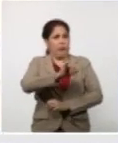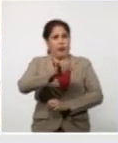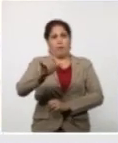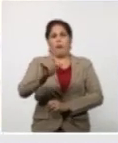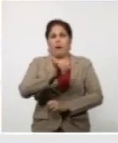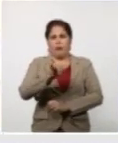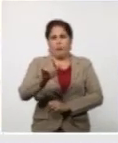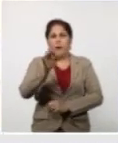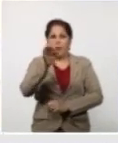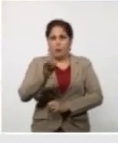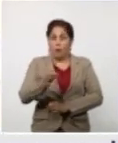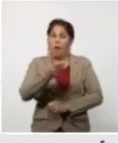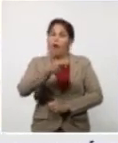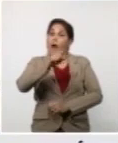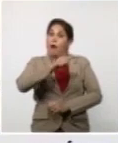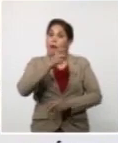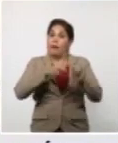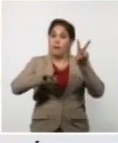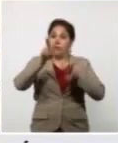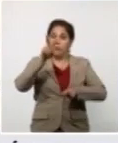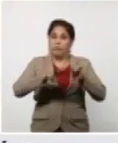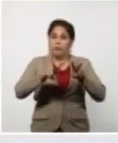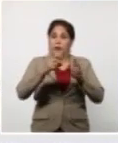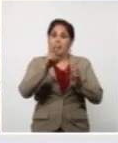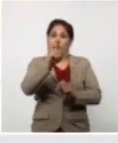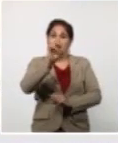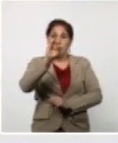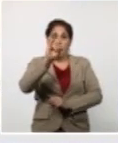The region of Americas yesterday confirmed